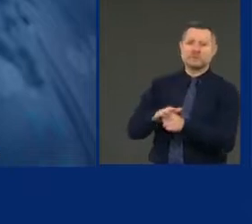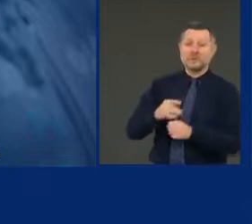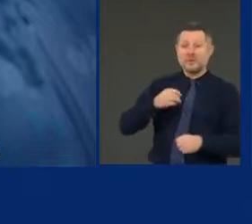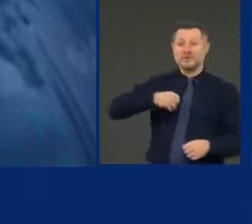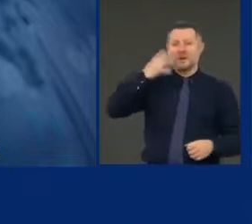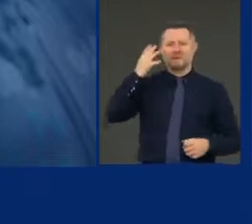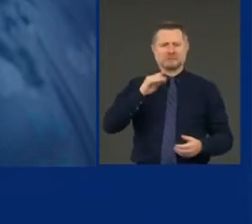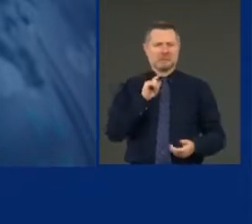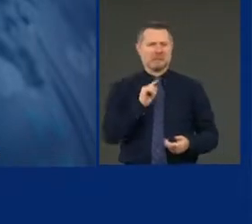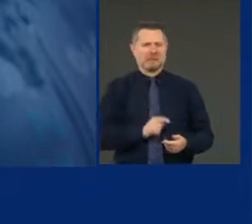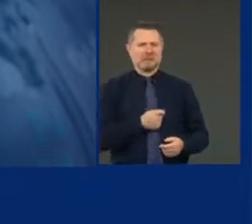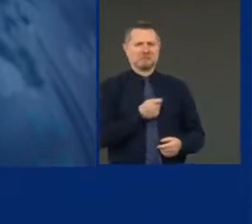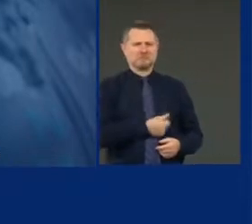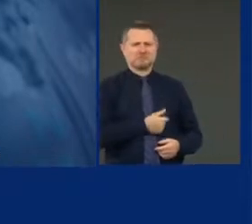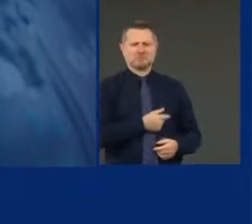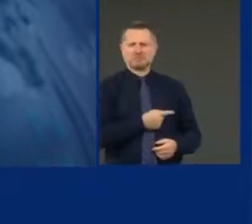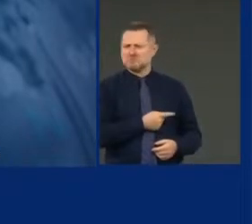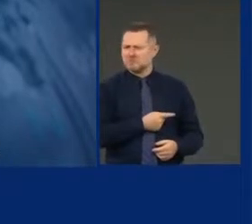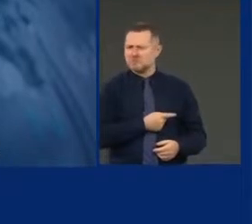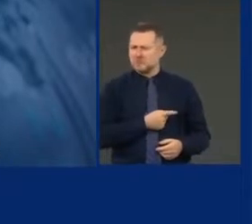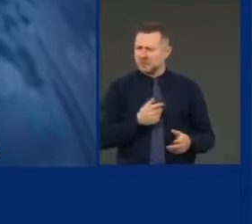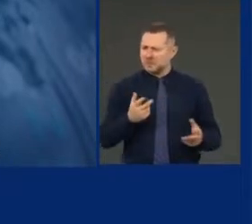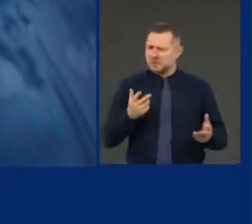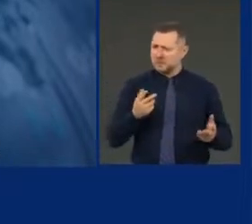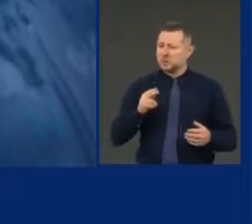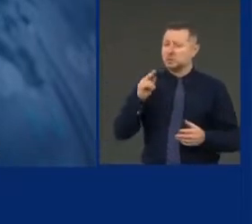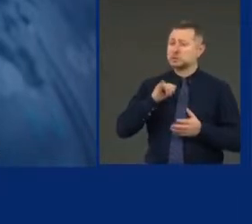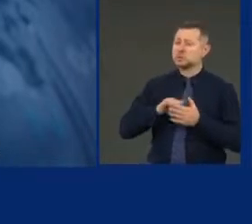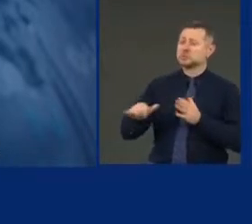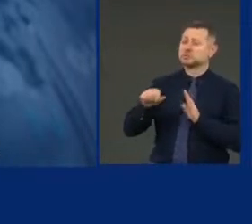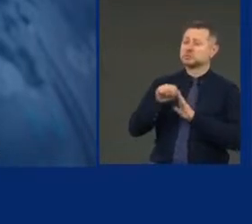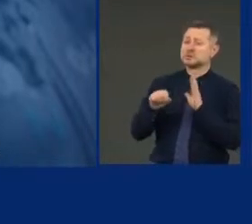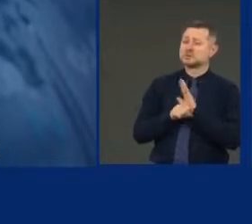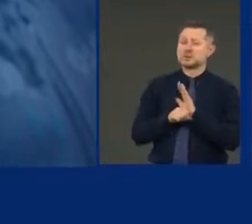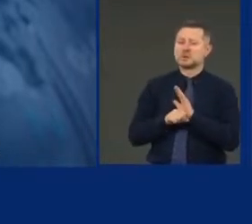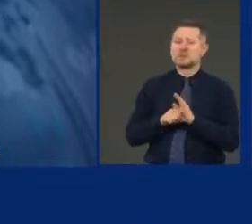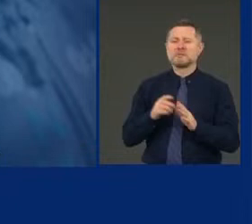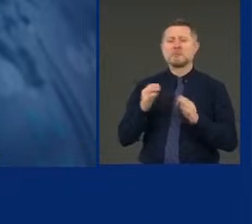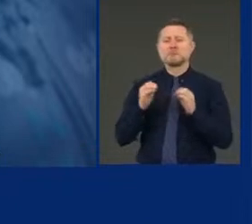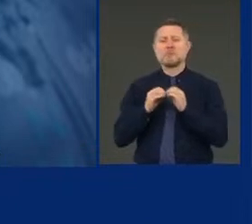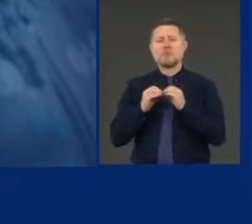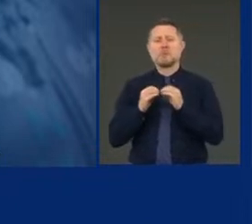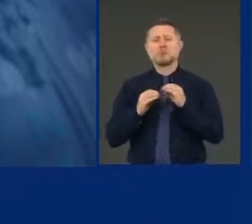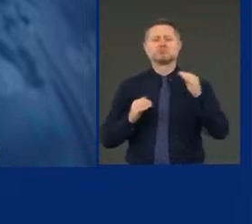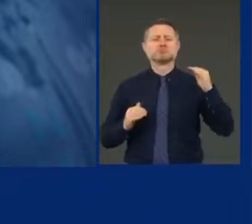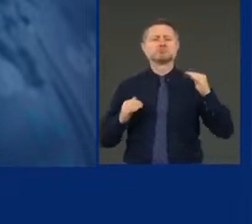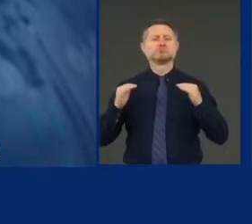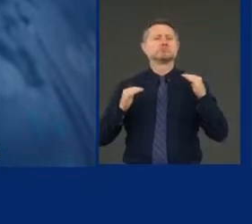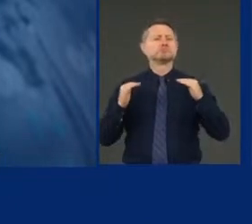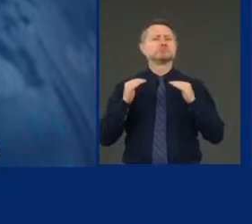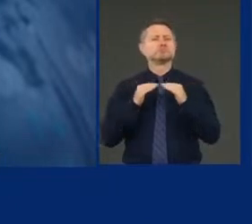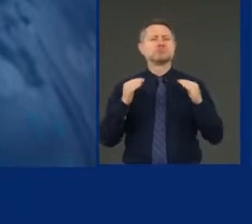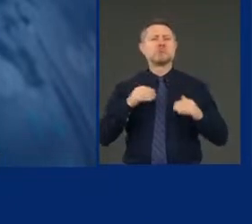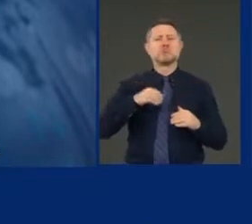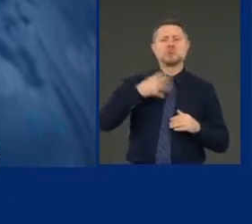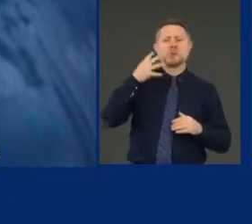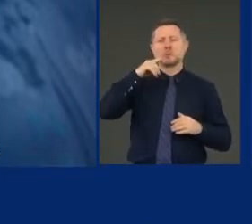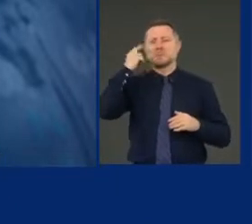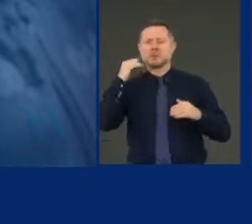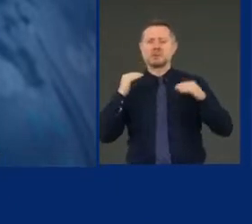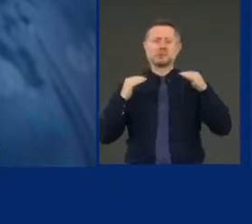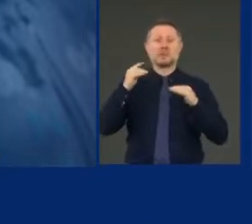a slight disparity in New York State, nothing like what it is in other states, and we're proud of that. But there